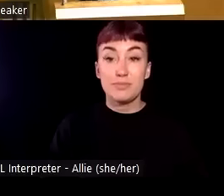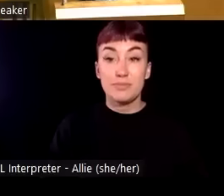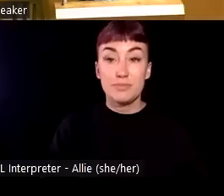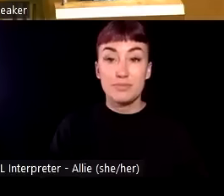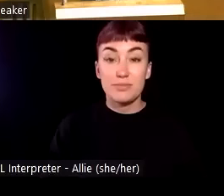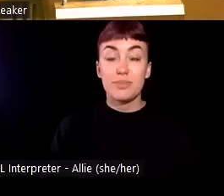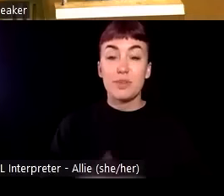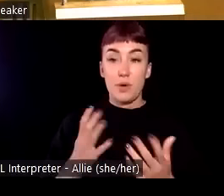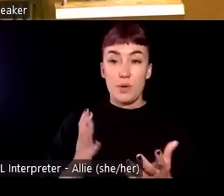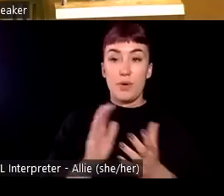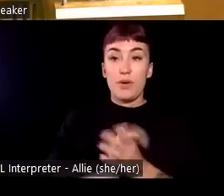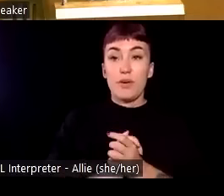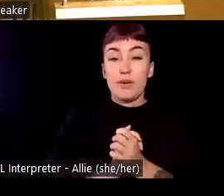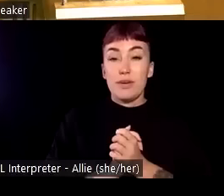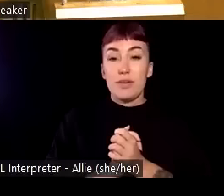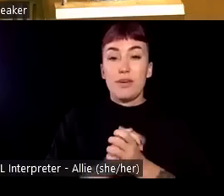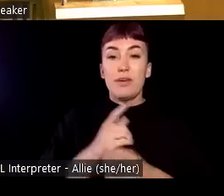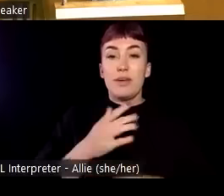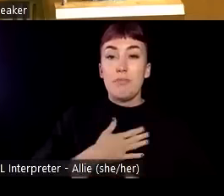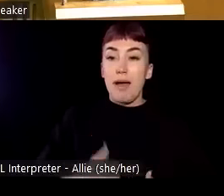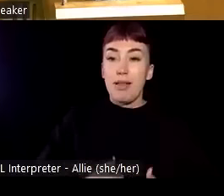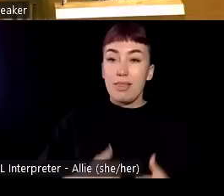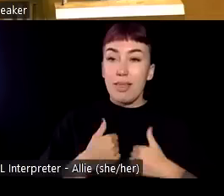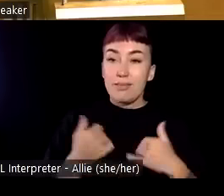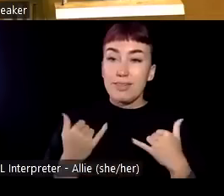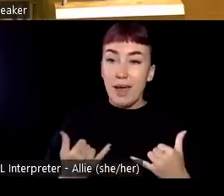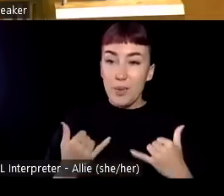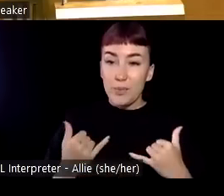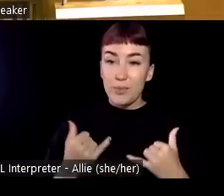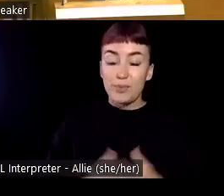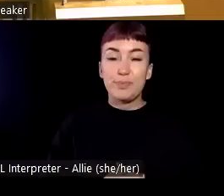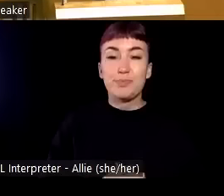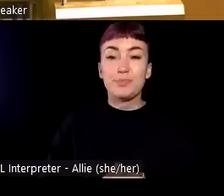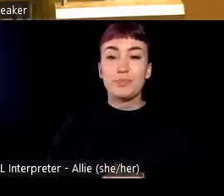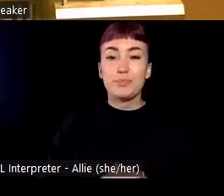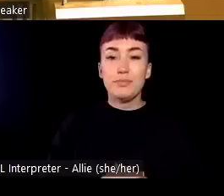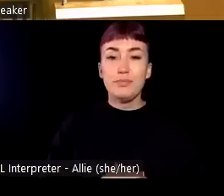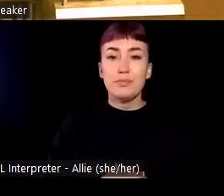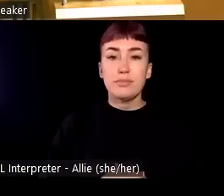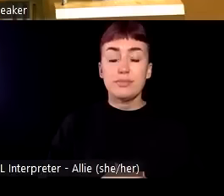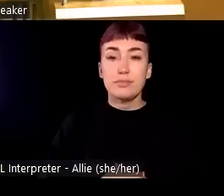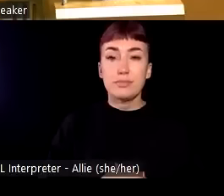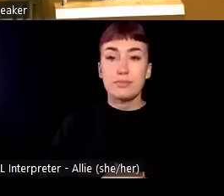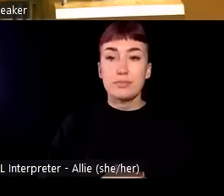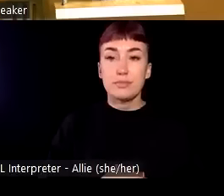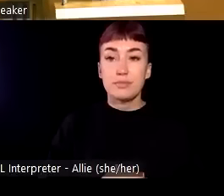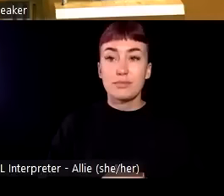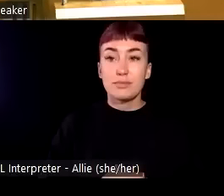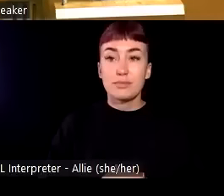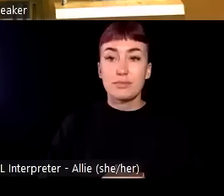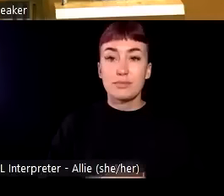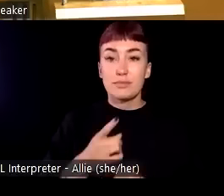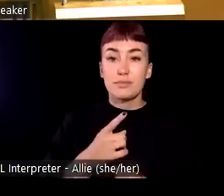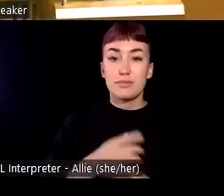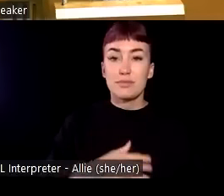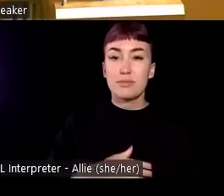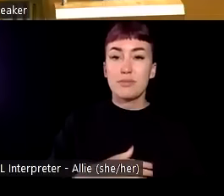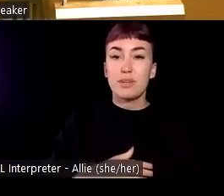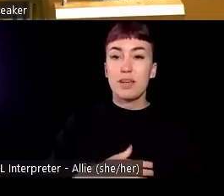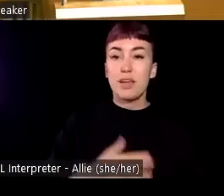So this is my life now. This is off of our front lanai in